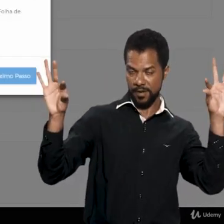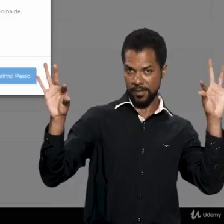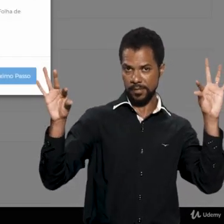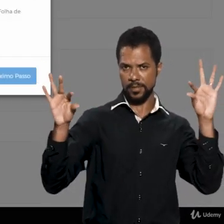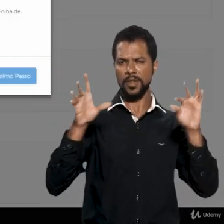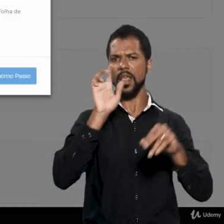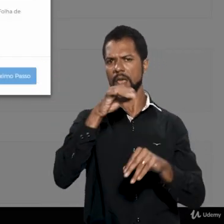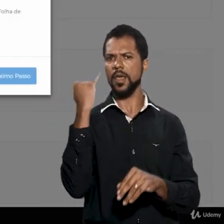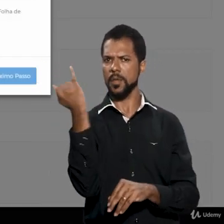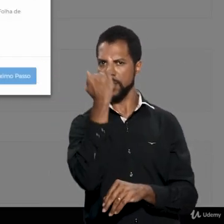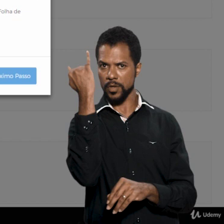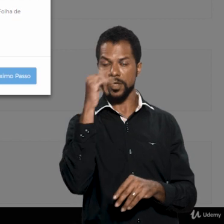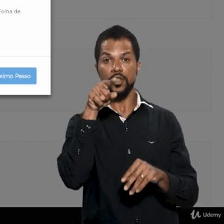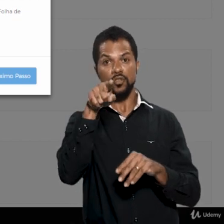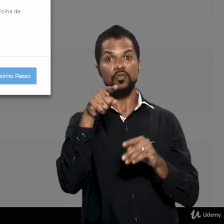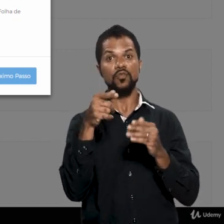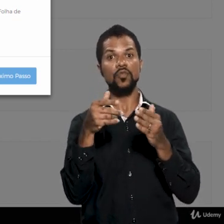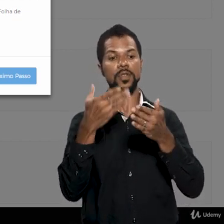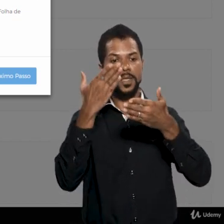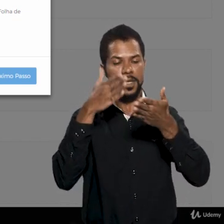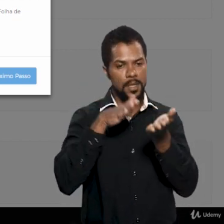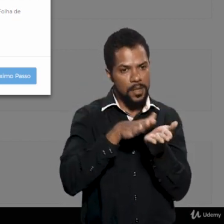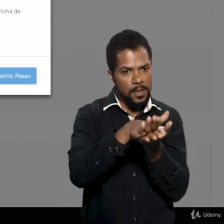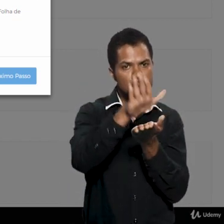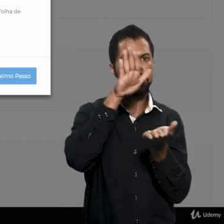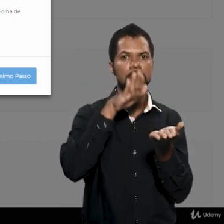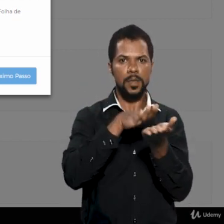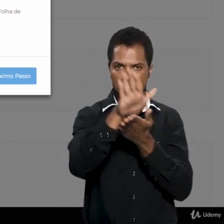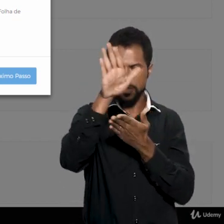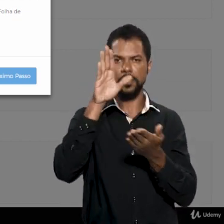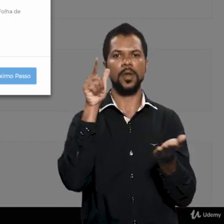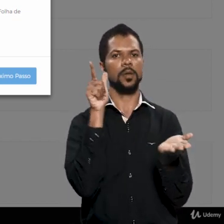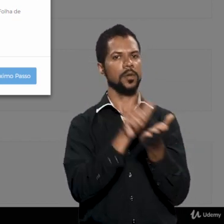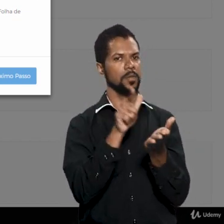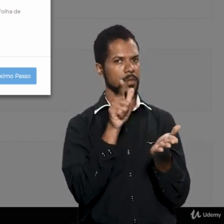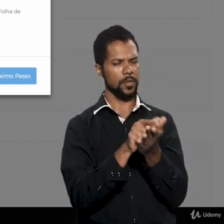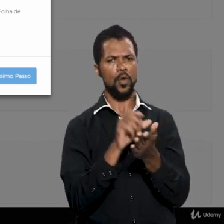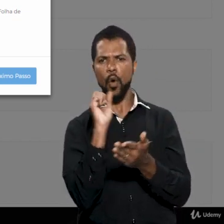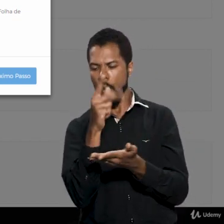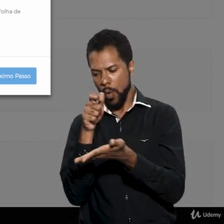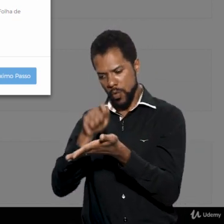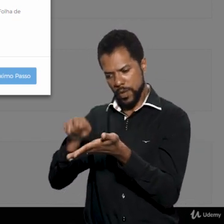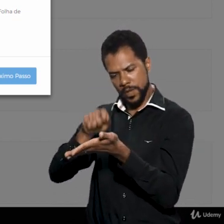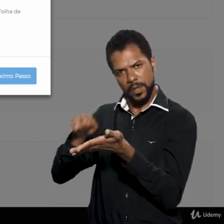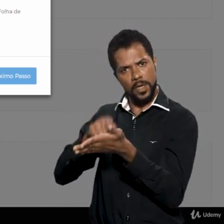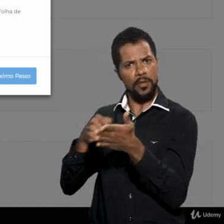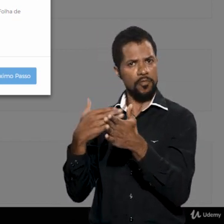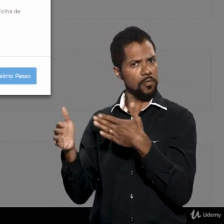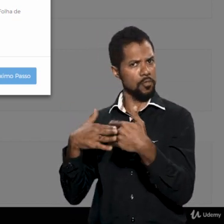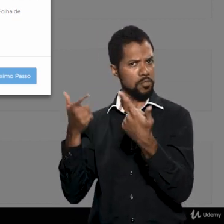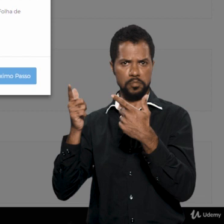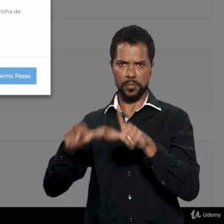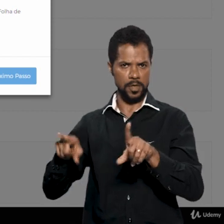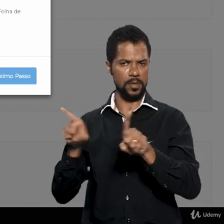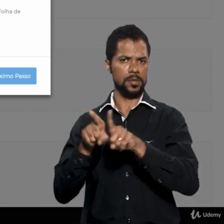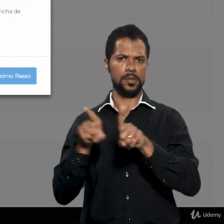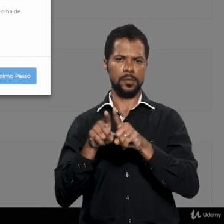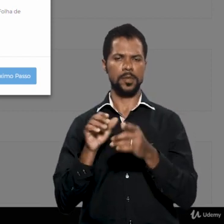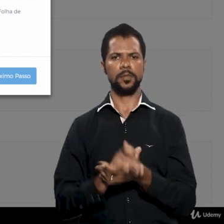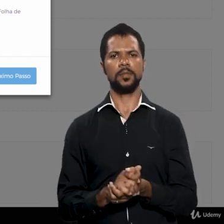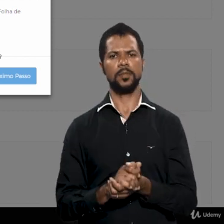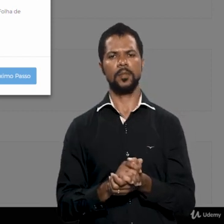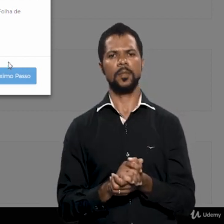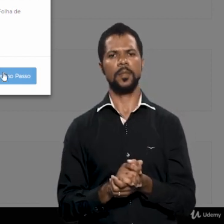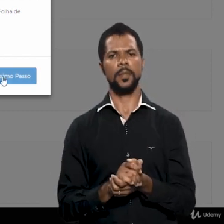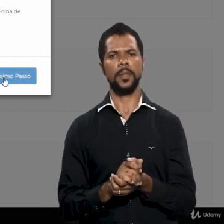so important that the website asks you to print this, and also recommends that you would write